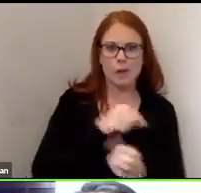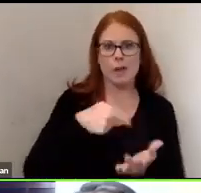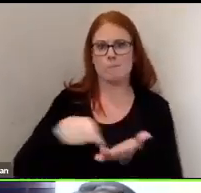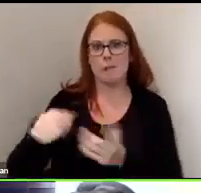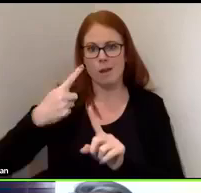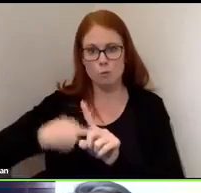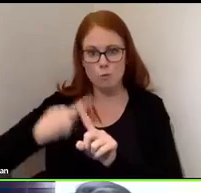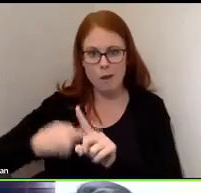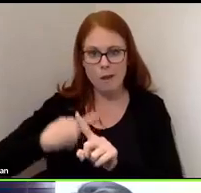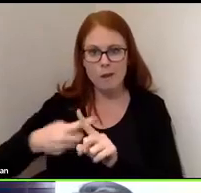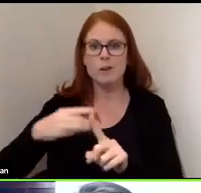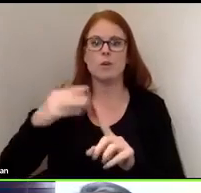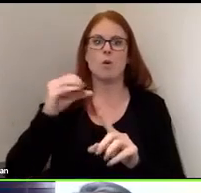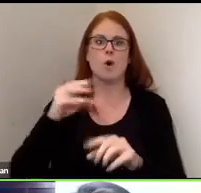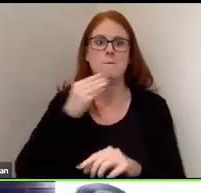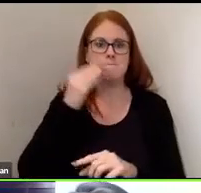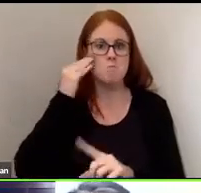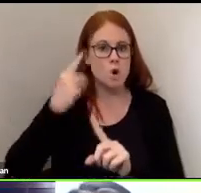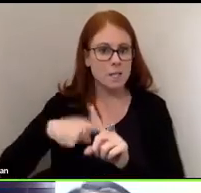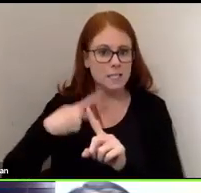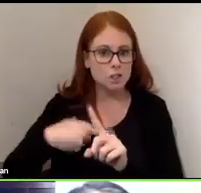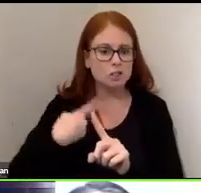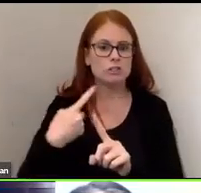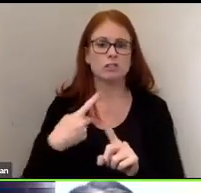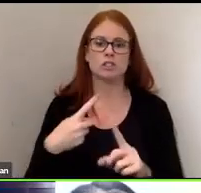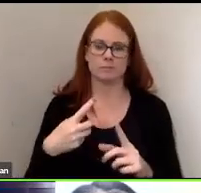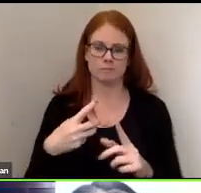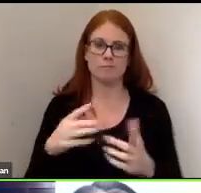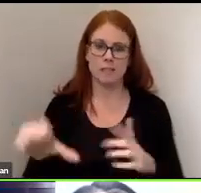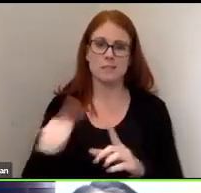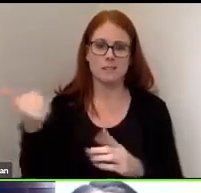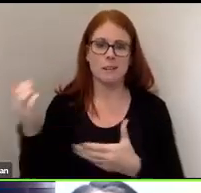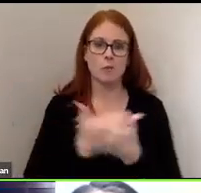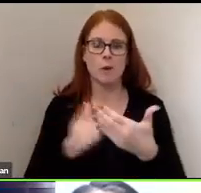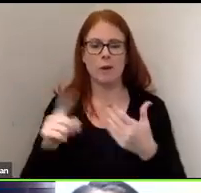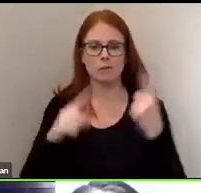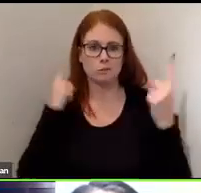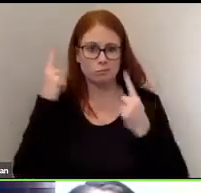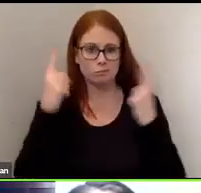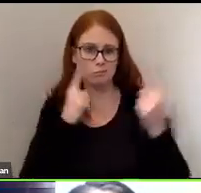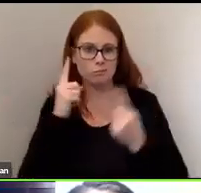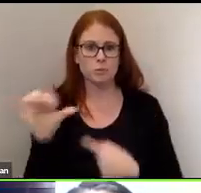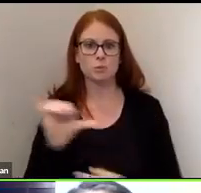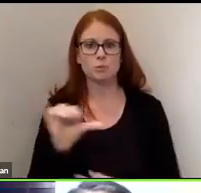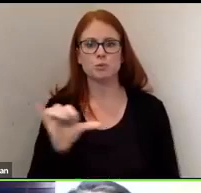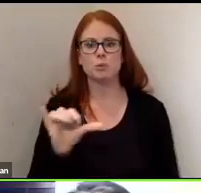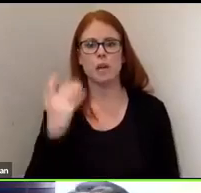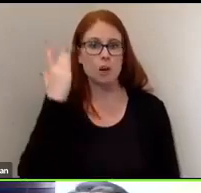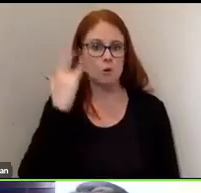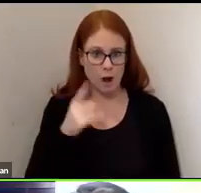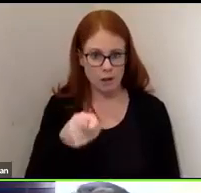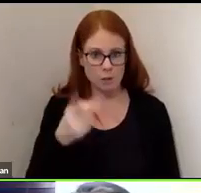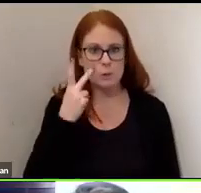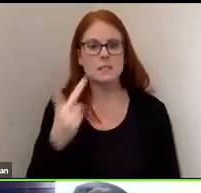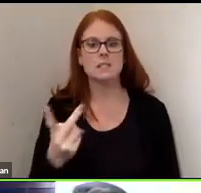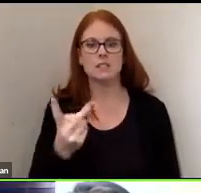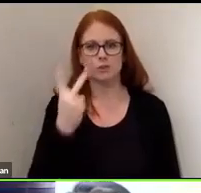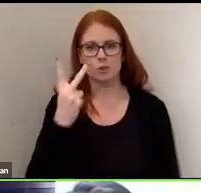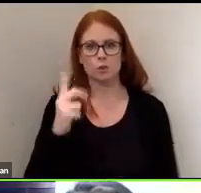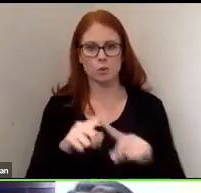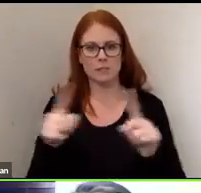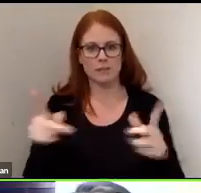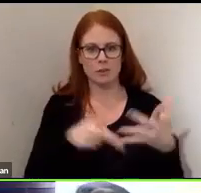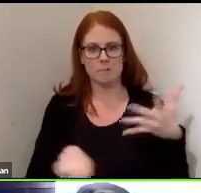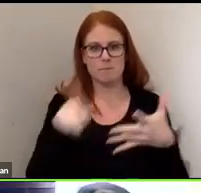or mortgage and put food on the table, that's another piece that we have to keep in mind with that. And so that's why you do see these two very different